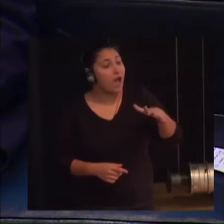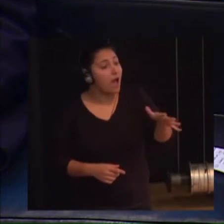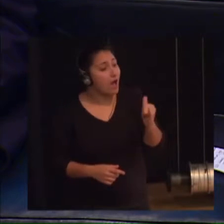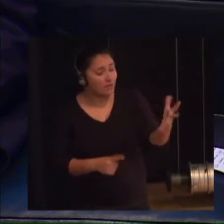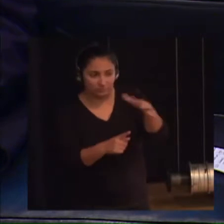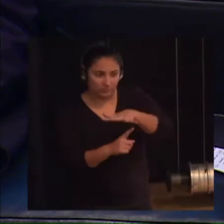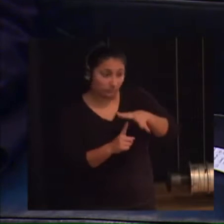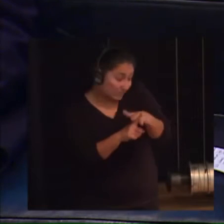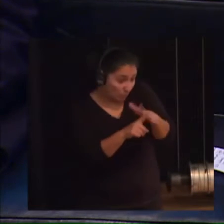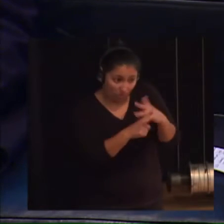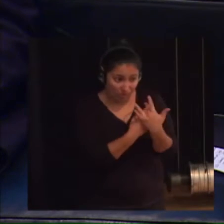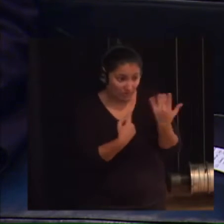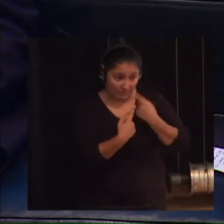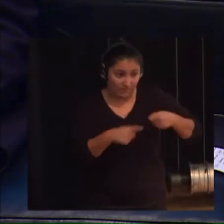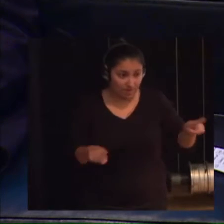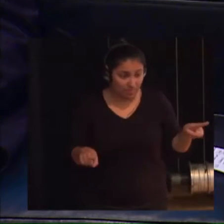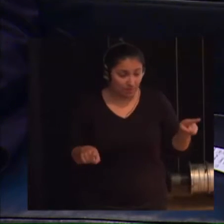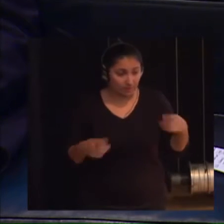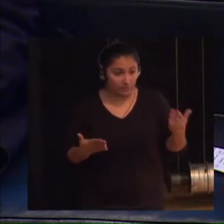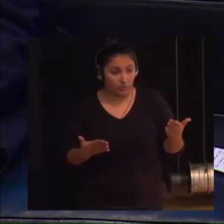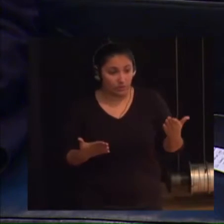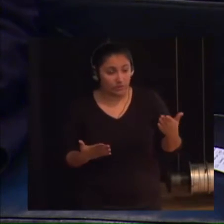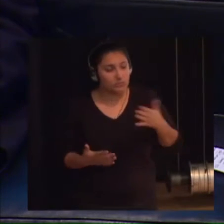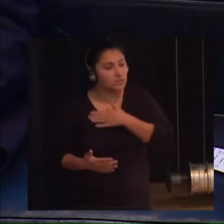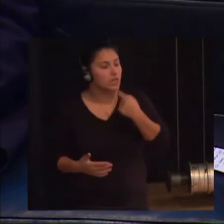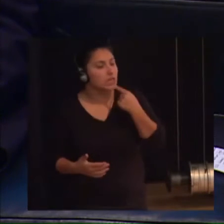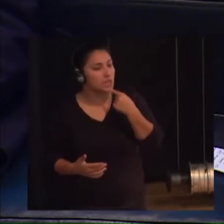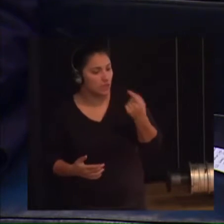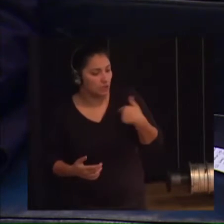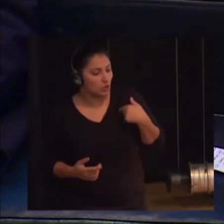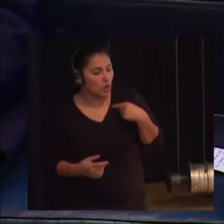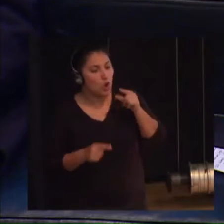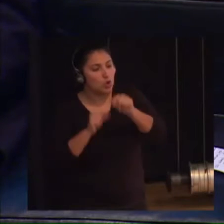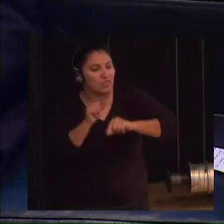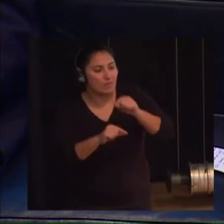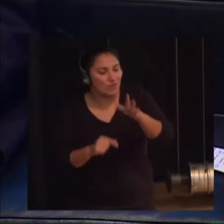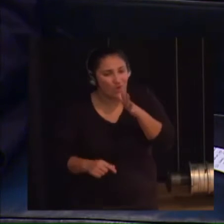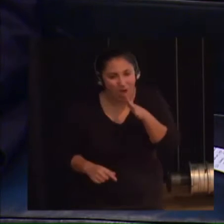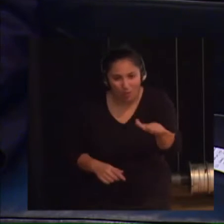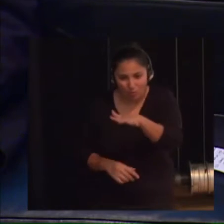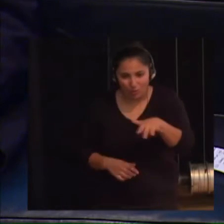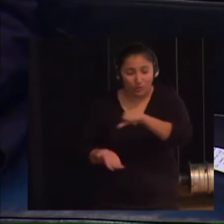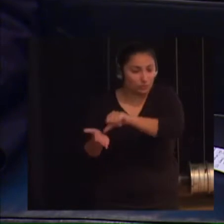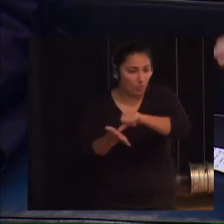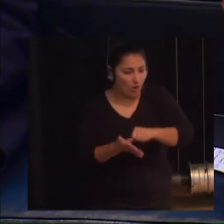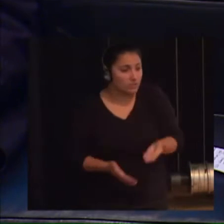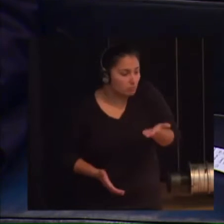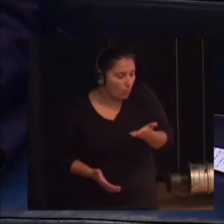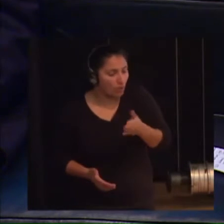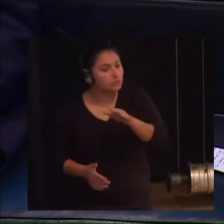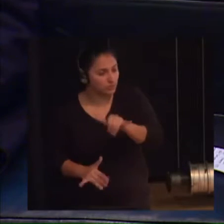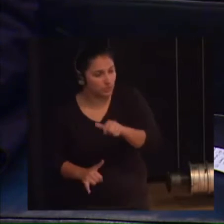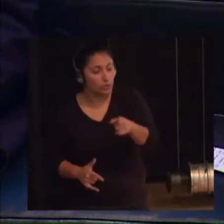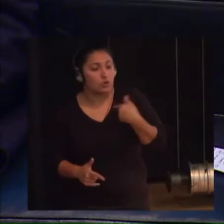about water pollution in urban areas. So we're going to fund a journalist specifically to go